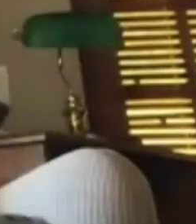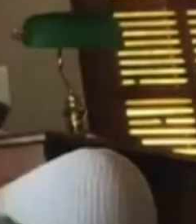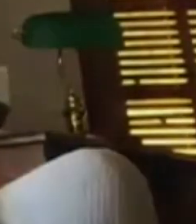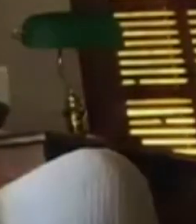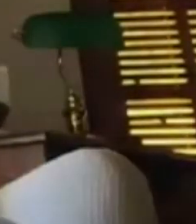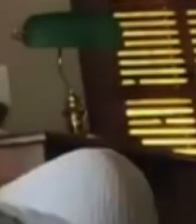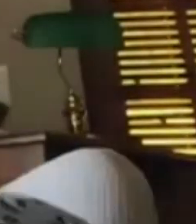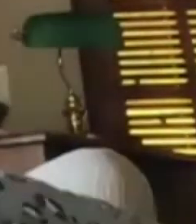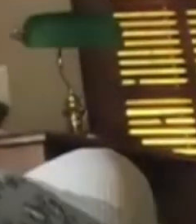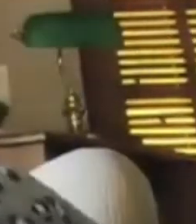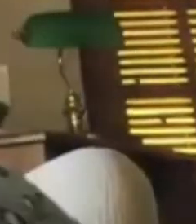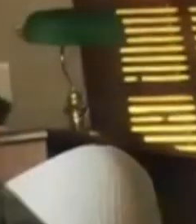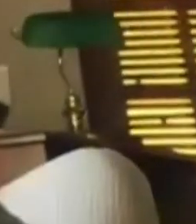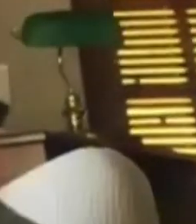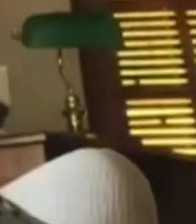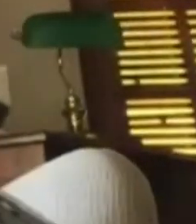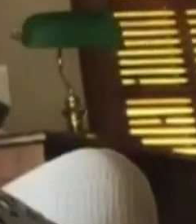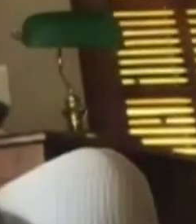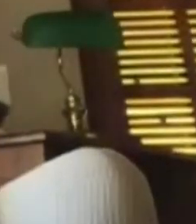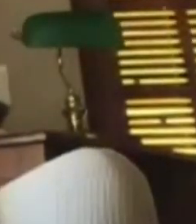Chair.